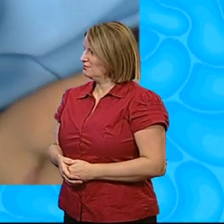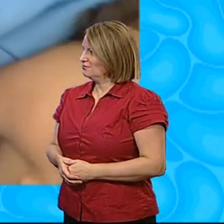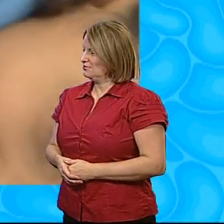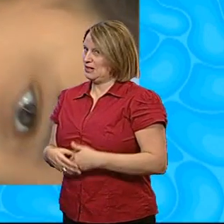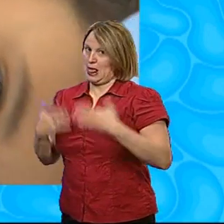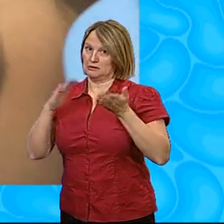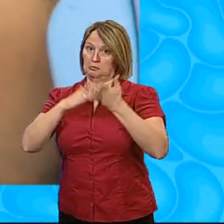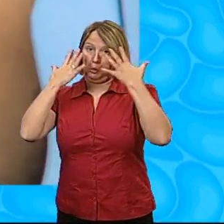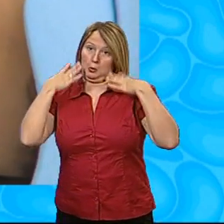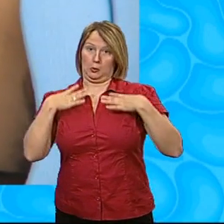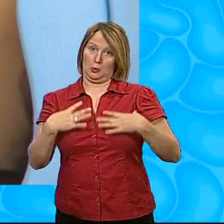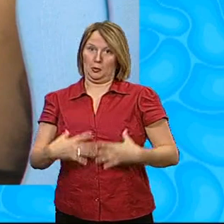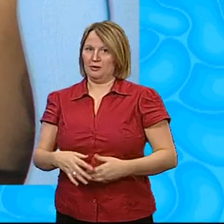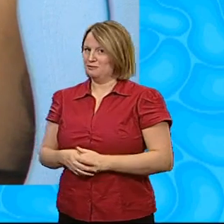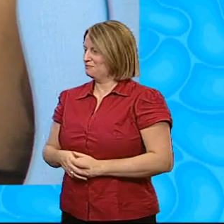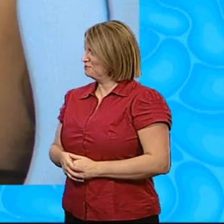I'm light blue.